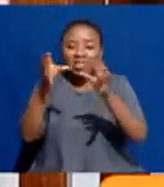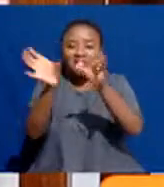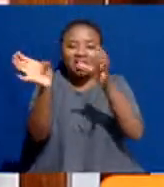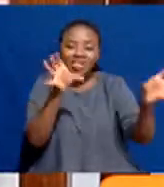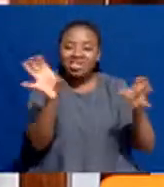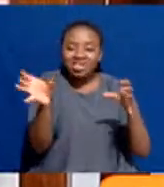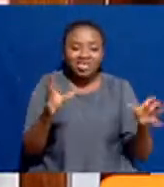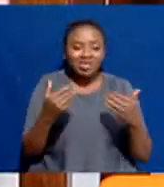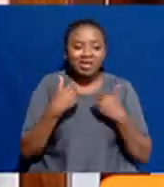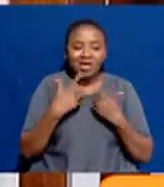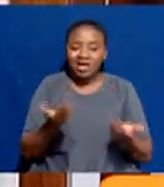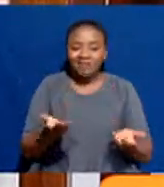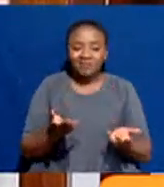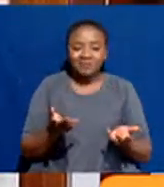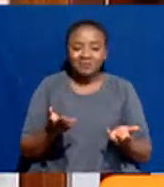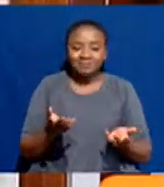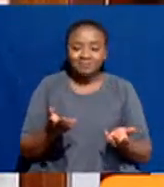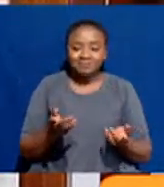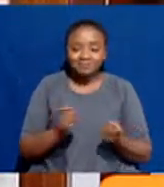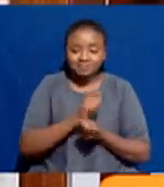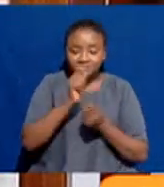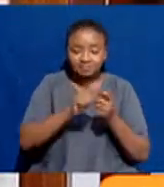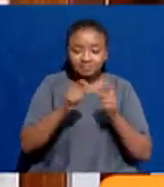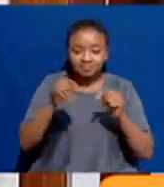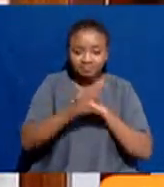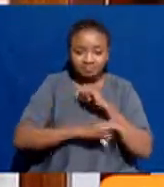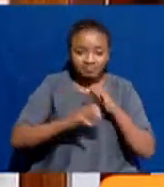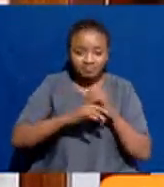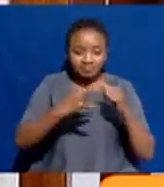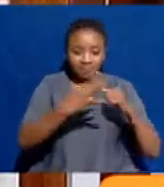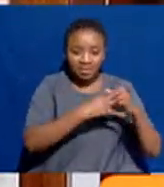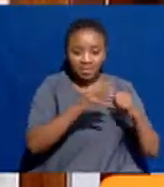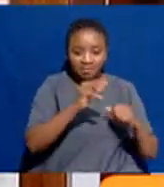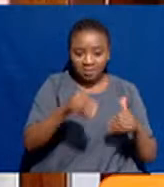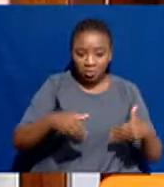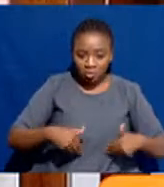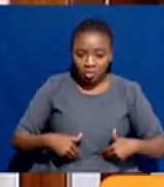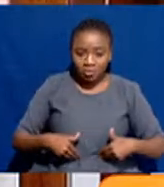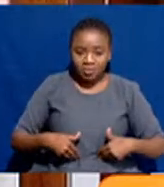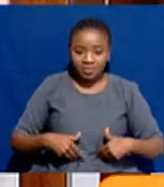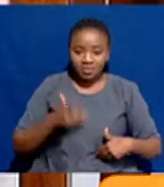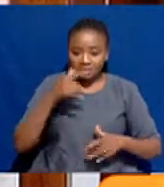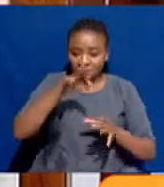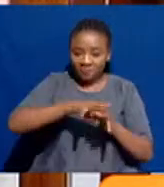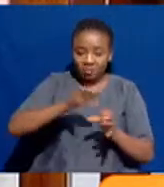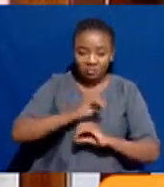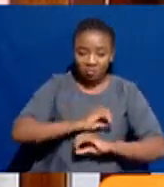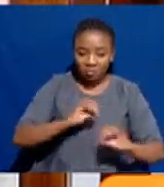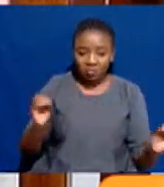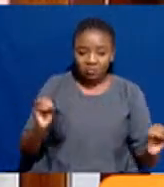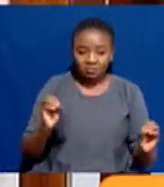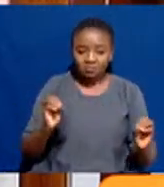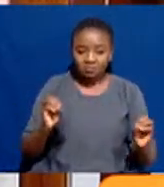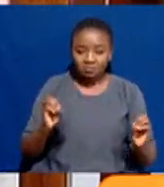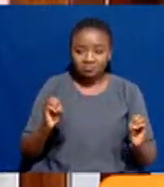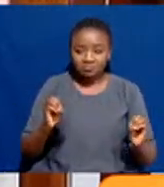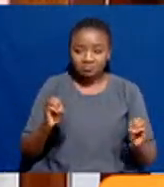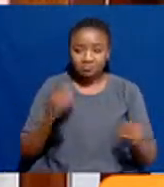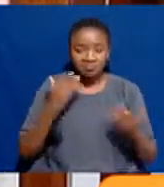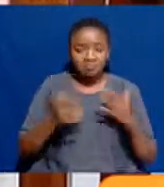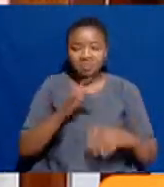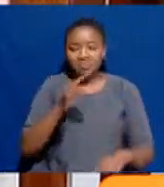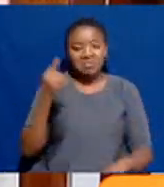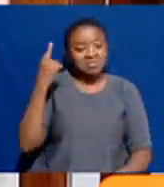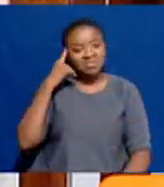alternative thinking, yeah. Particularly in the country where 8 million young people didn't vote. Mm. Okay? Maybe they saw it my way